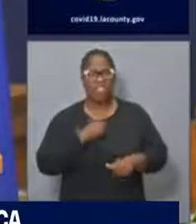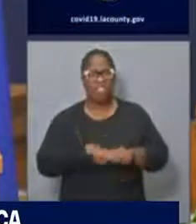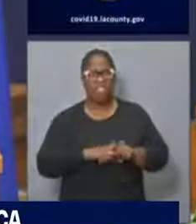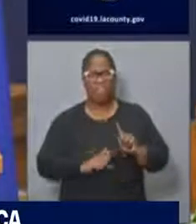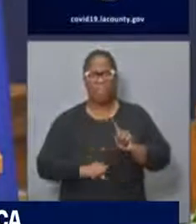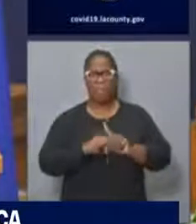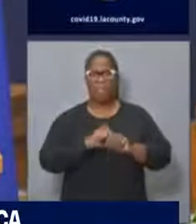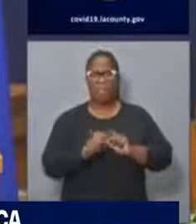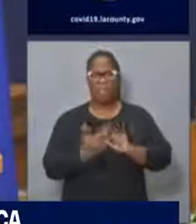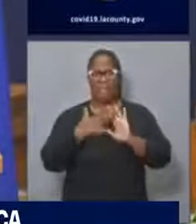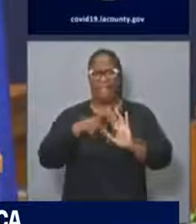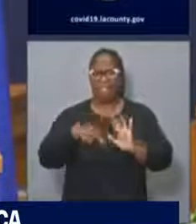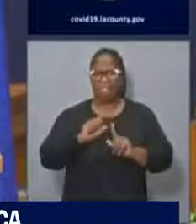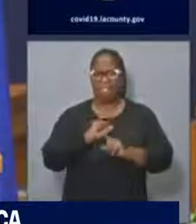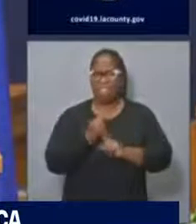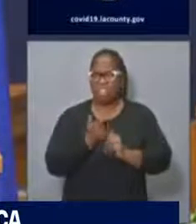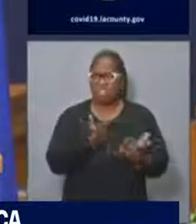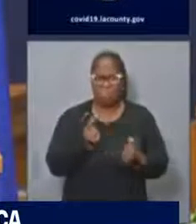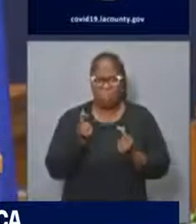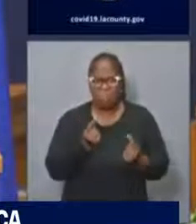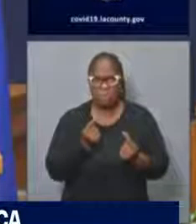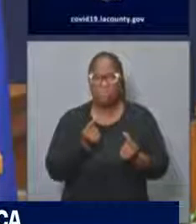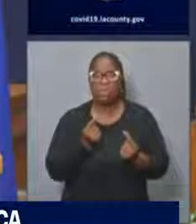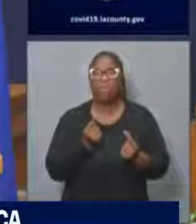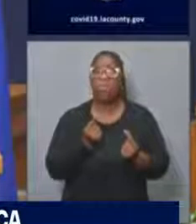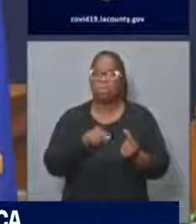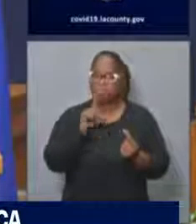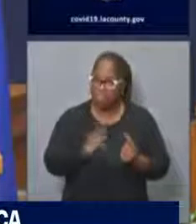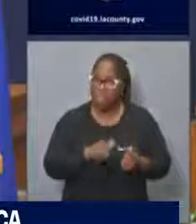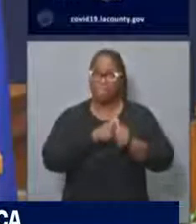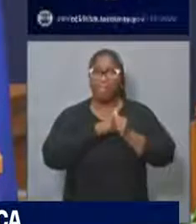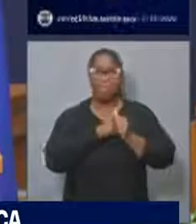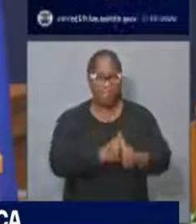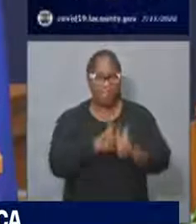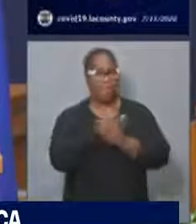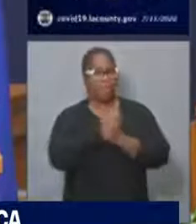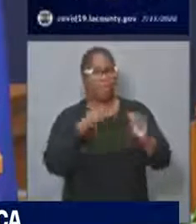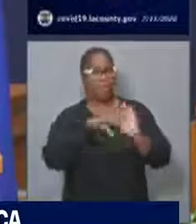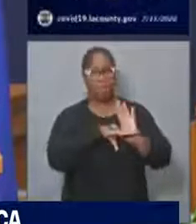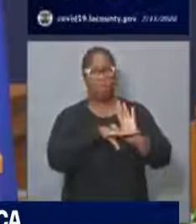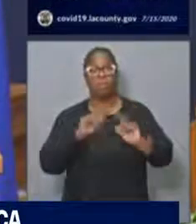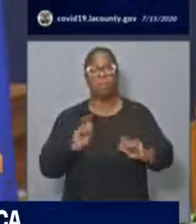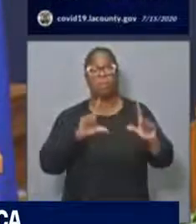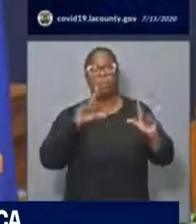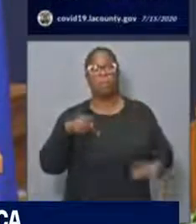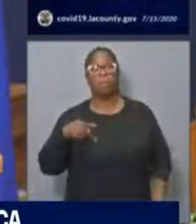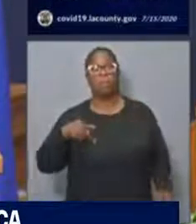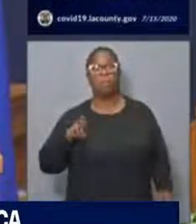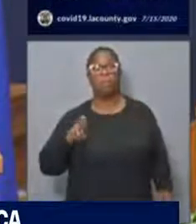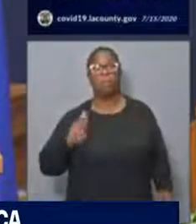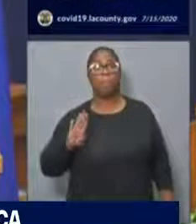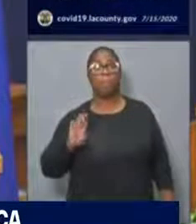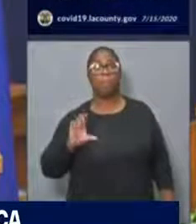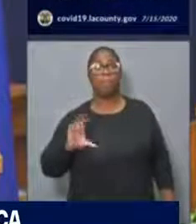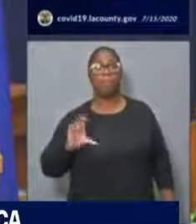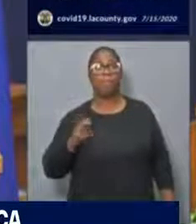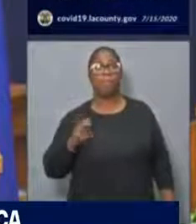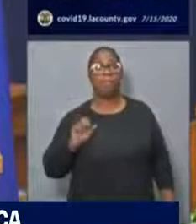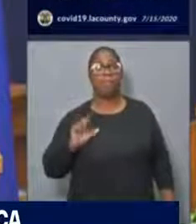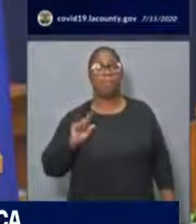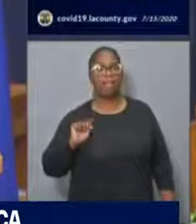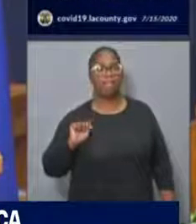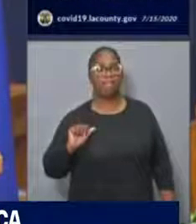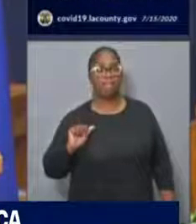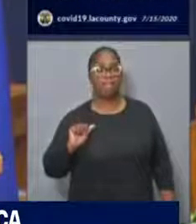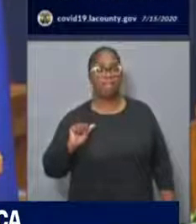be compromised. That means that safety protocols must be followed. Please visit health.la.gov for more